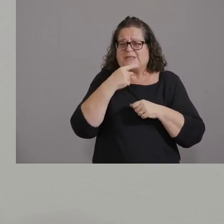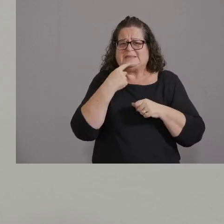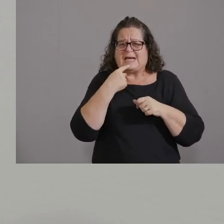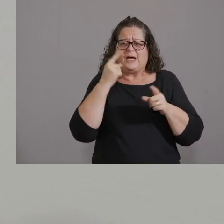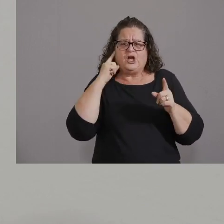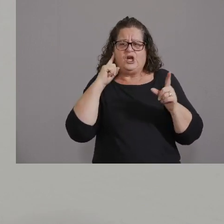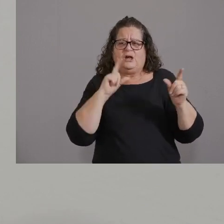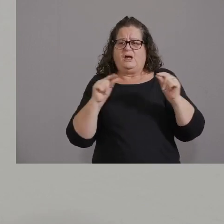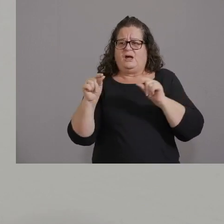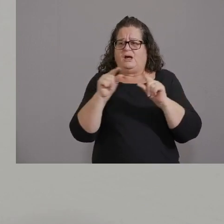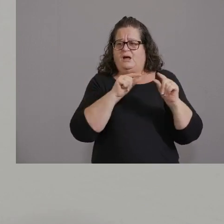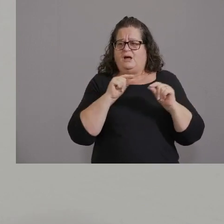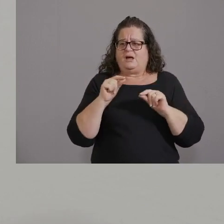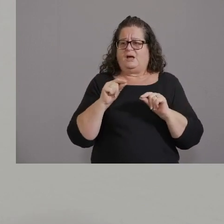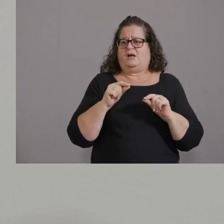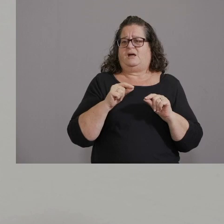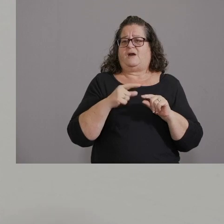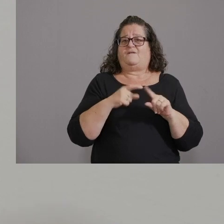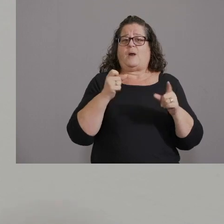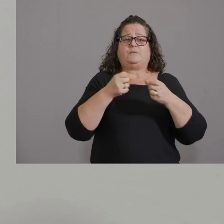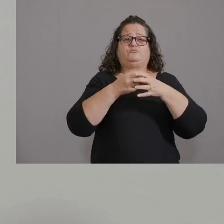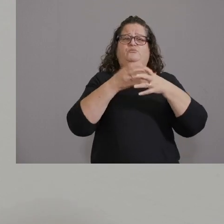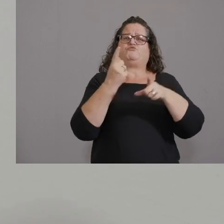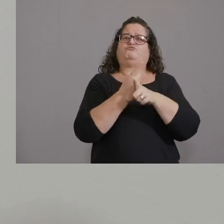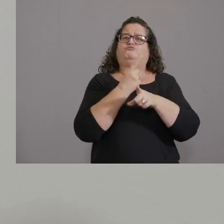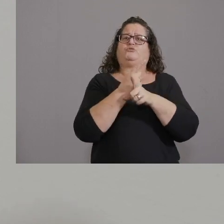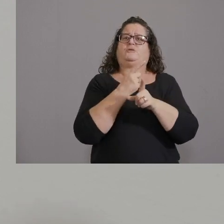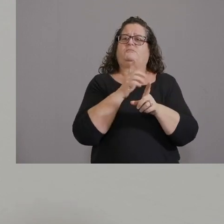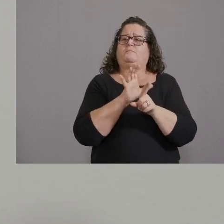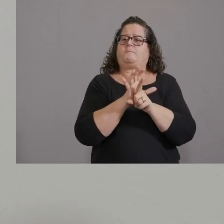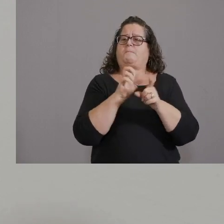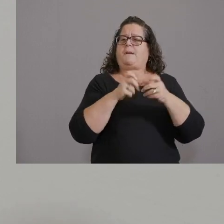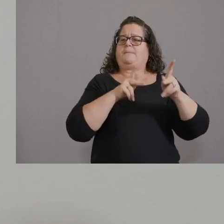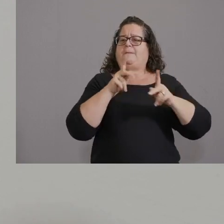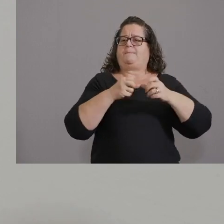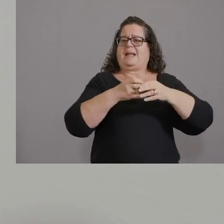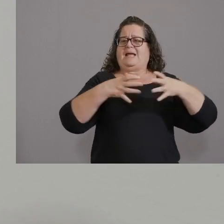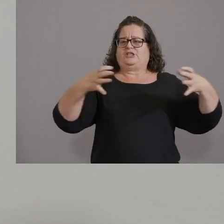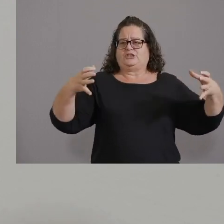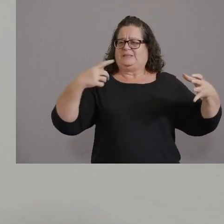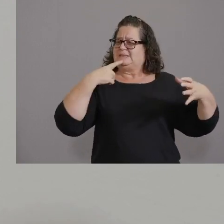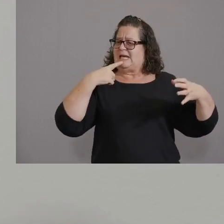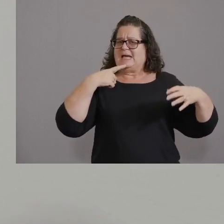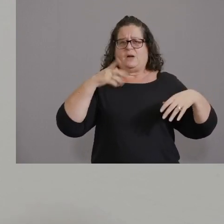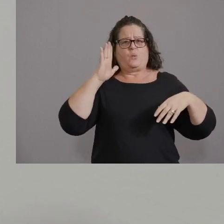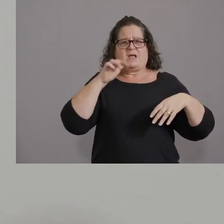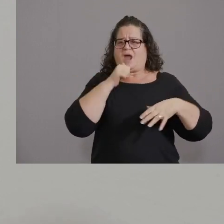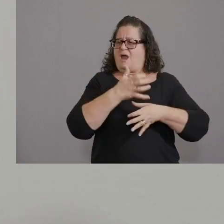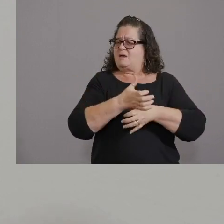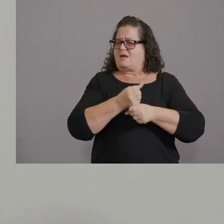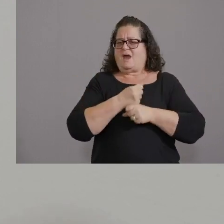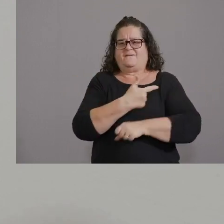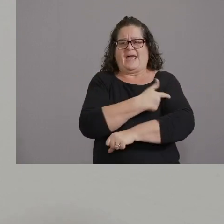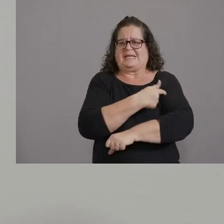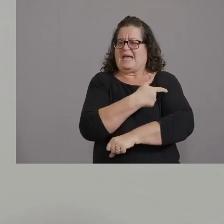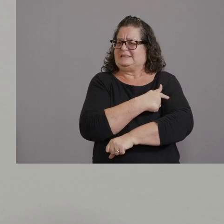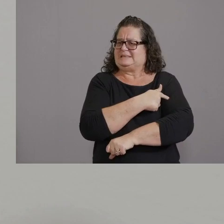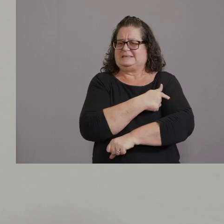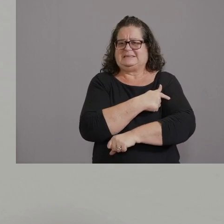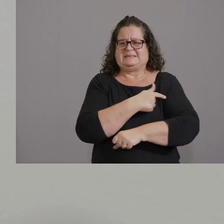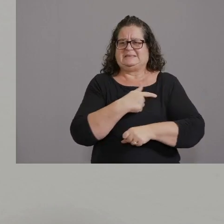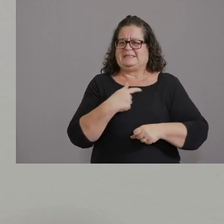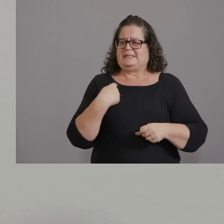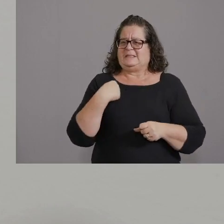Operation Warp Speed that the states will not be receiving vaccines from the national stockpile next week because there are